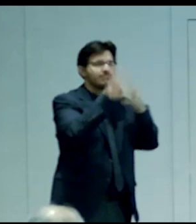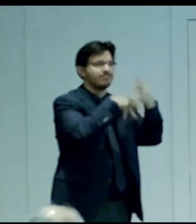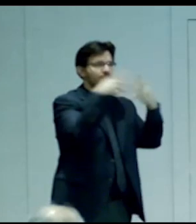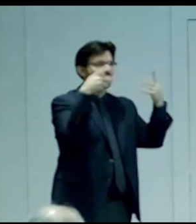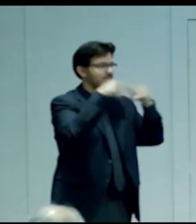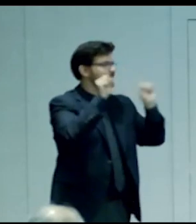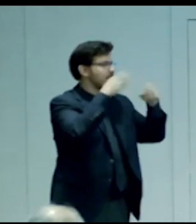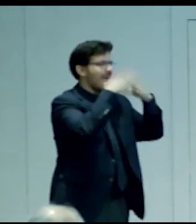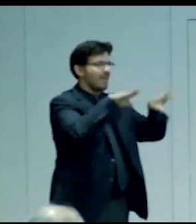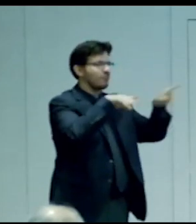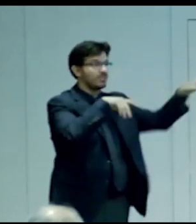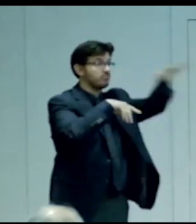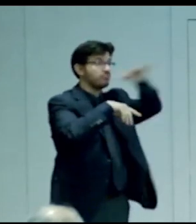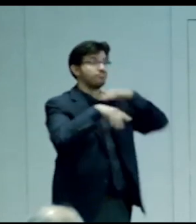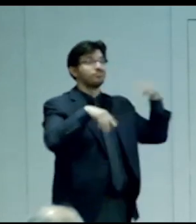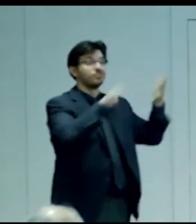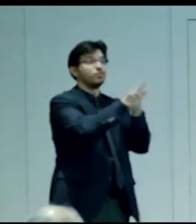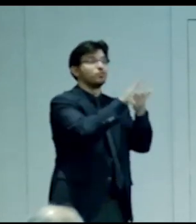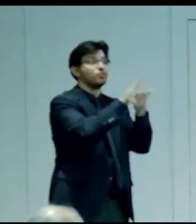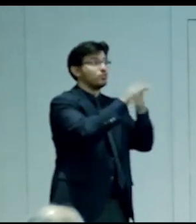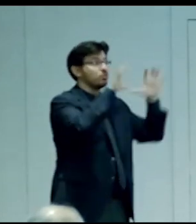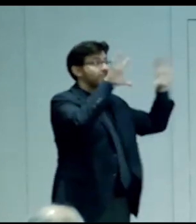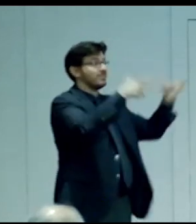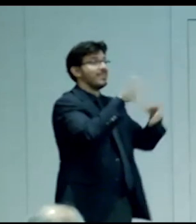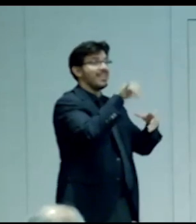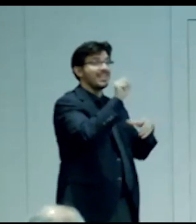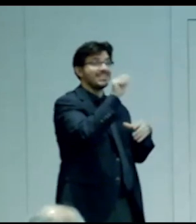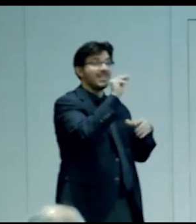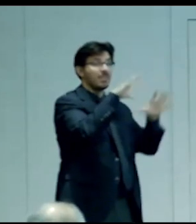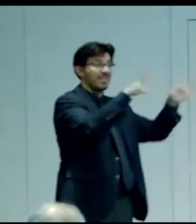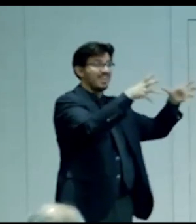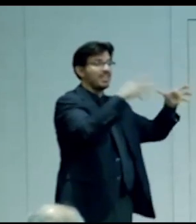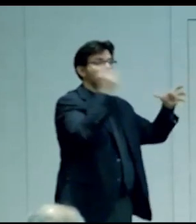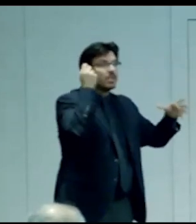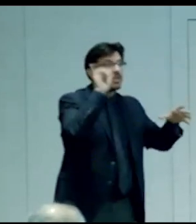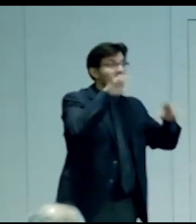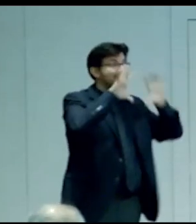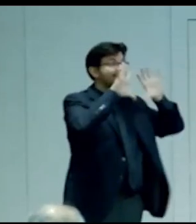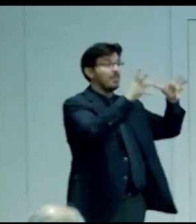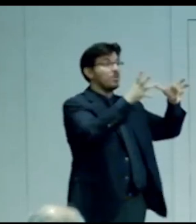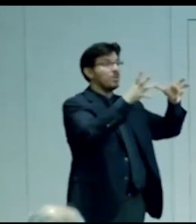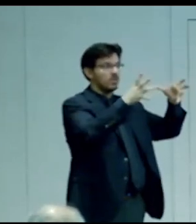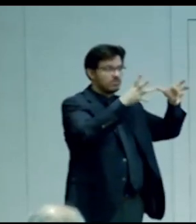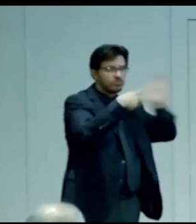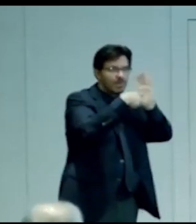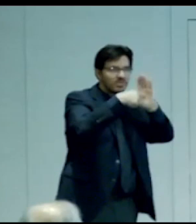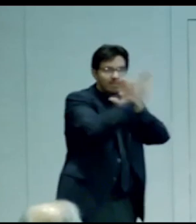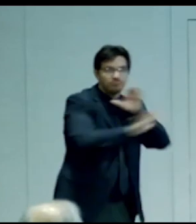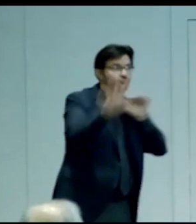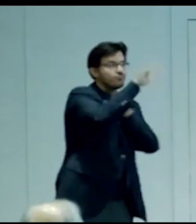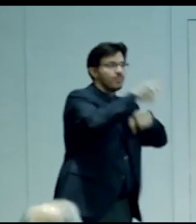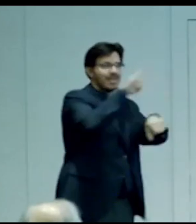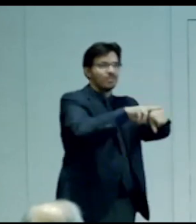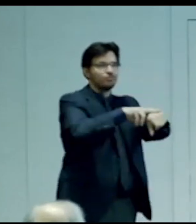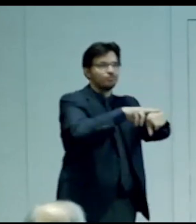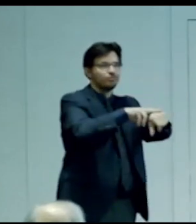the schools in the sample. And the sample, by the way, was a nationally representative sample. We checked the data against